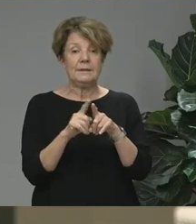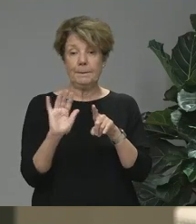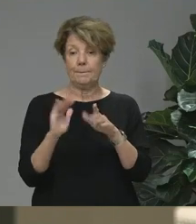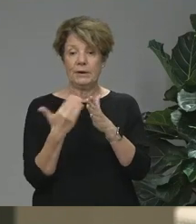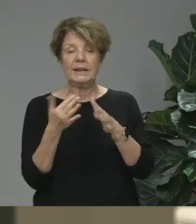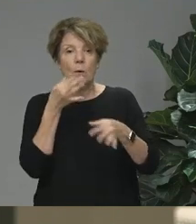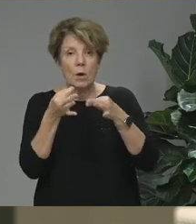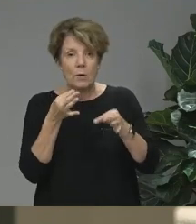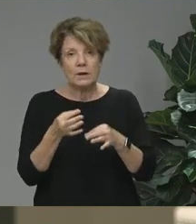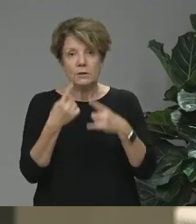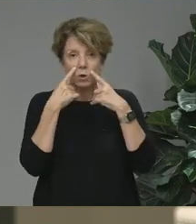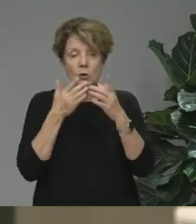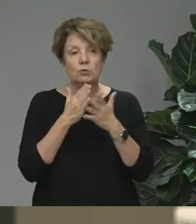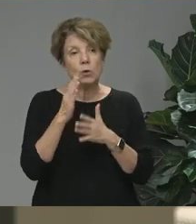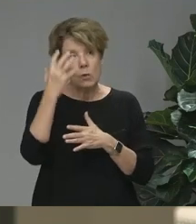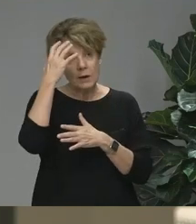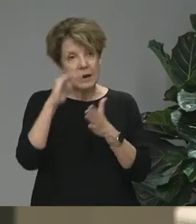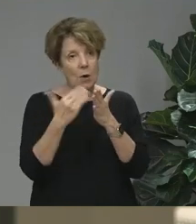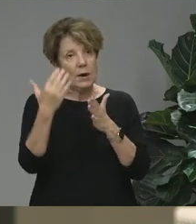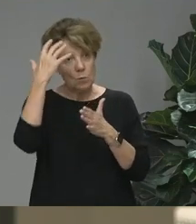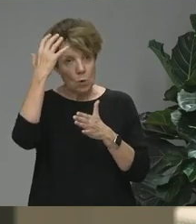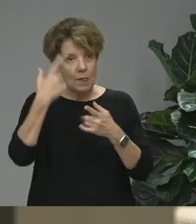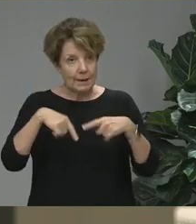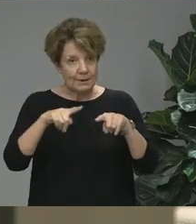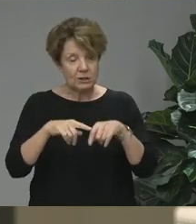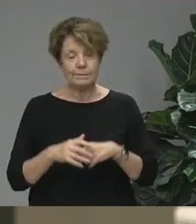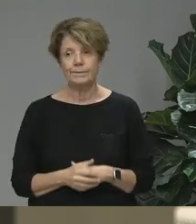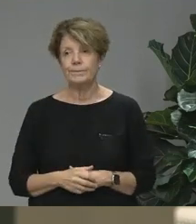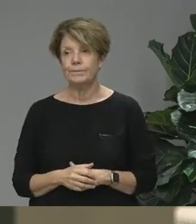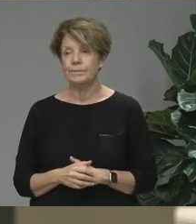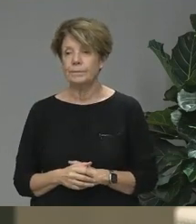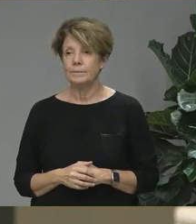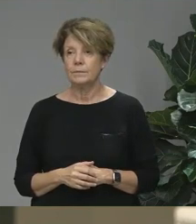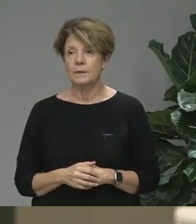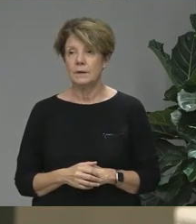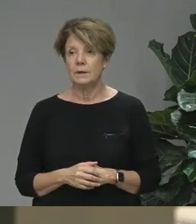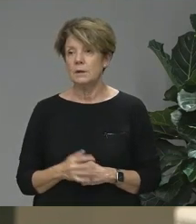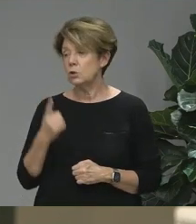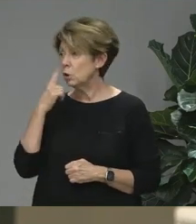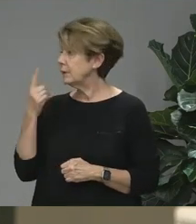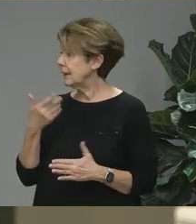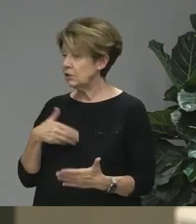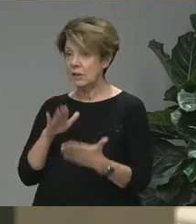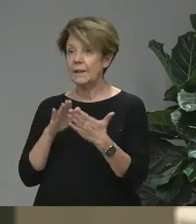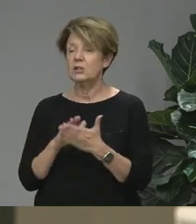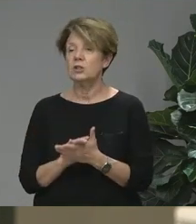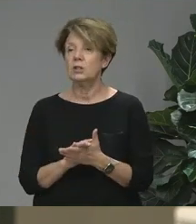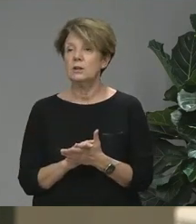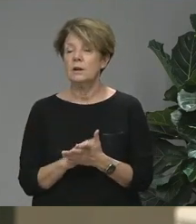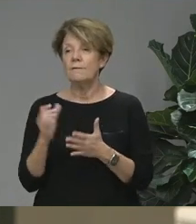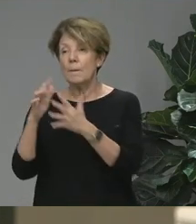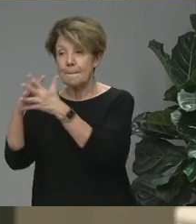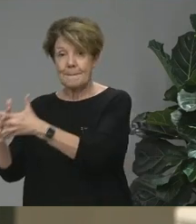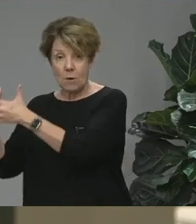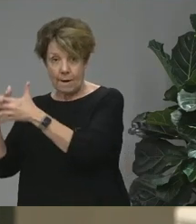continues to show through the Royal Commissions. How then can we say, or do you see a challenge from the states when in fact